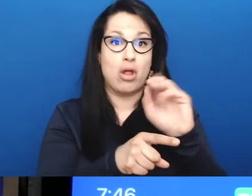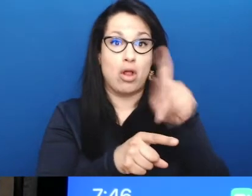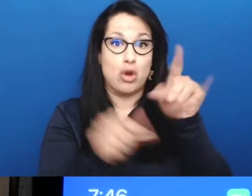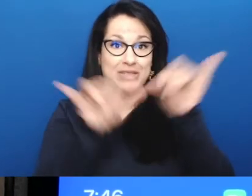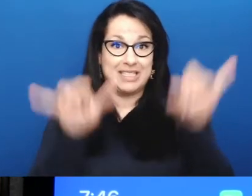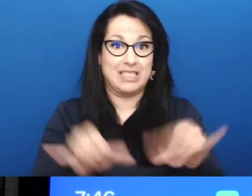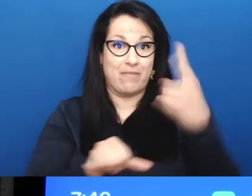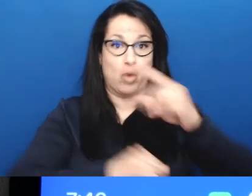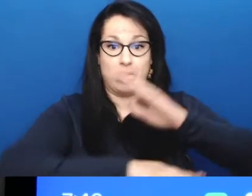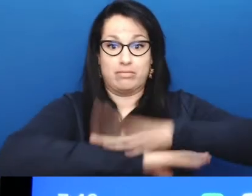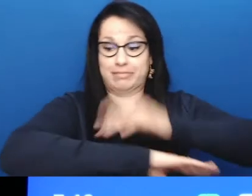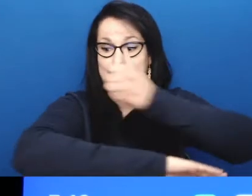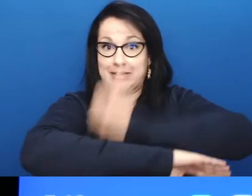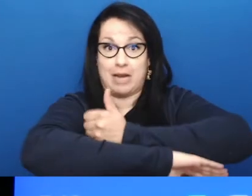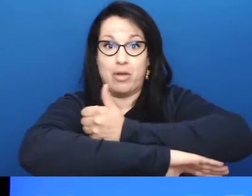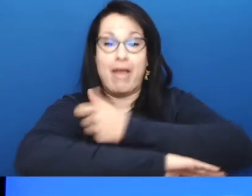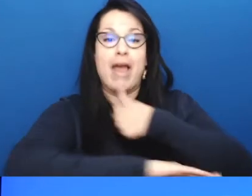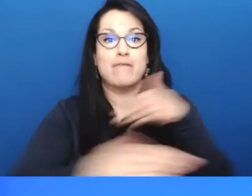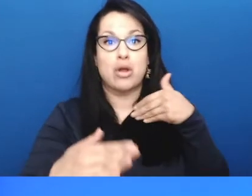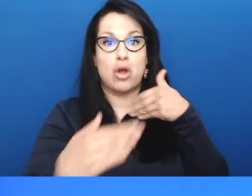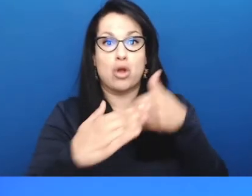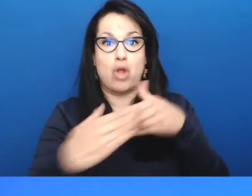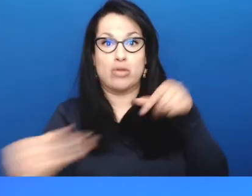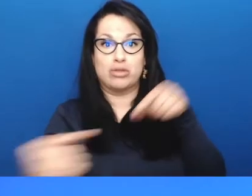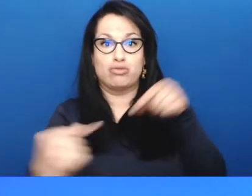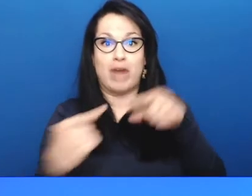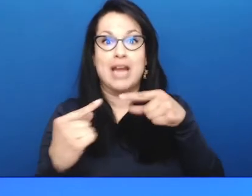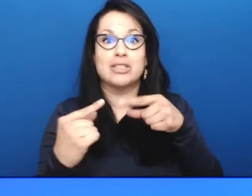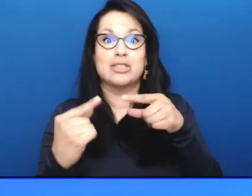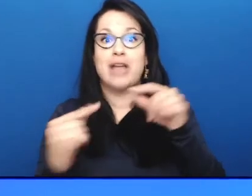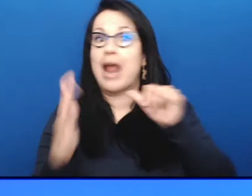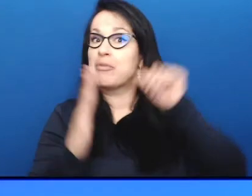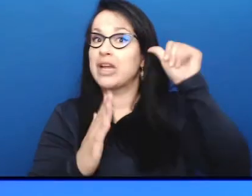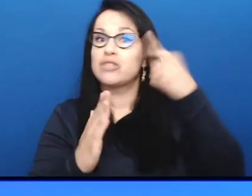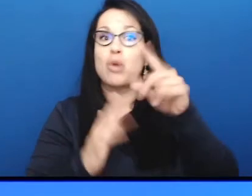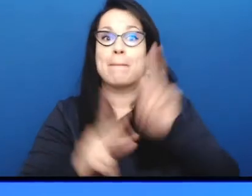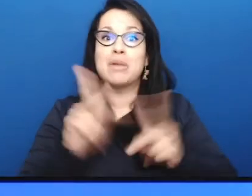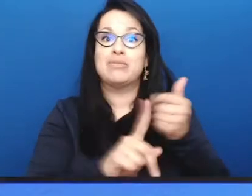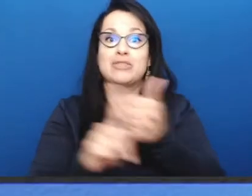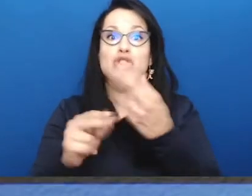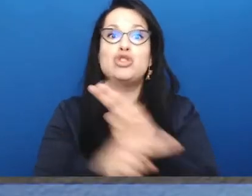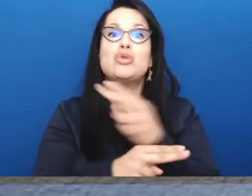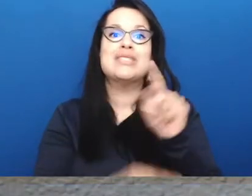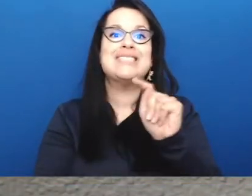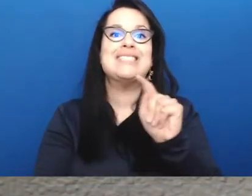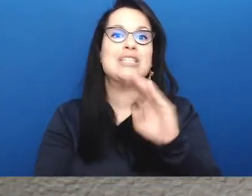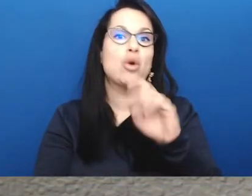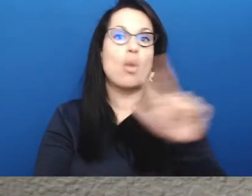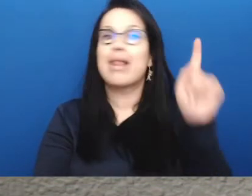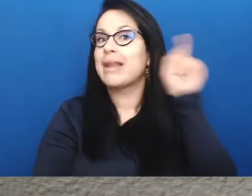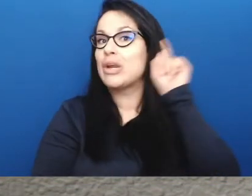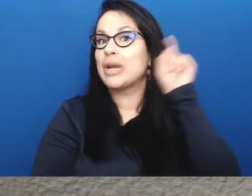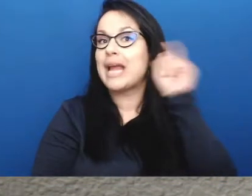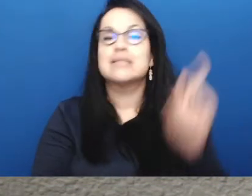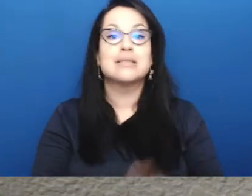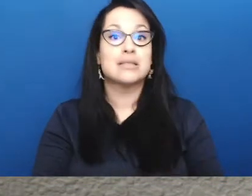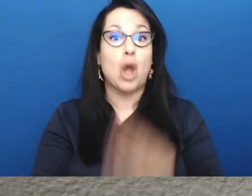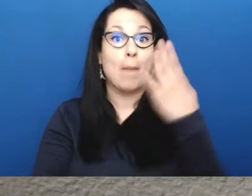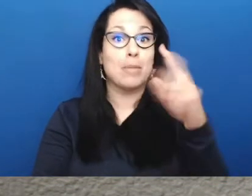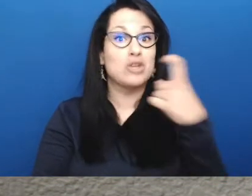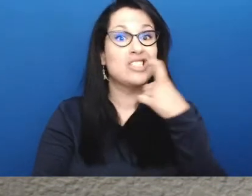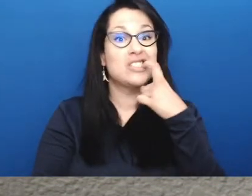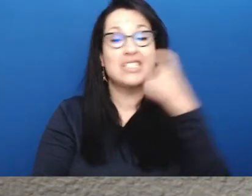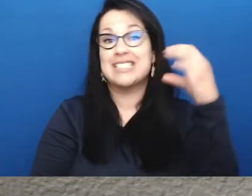provides close-range amplification for users with T-coil-equipped hearing aids. A Bluetooth cell phone